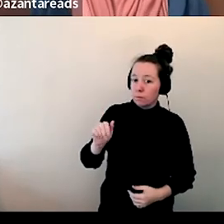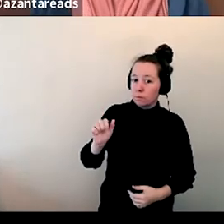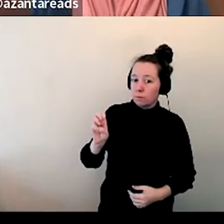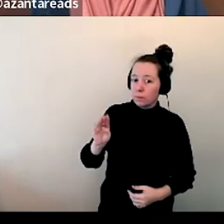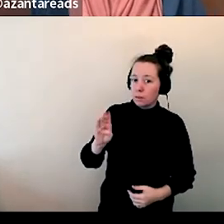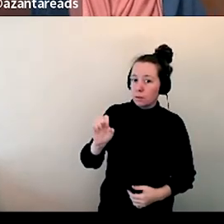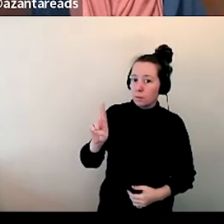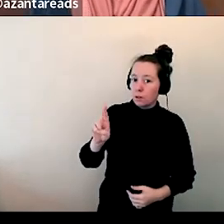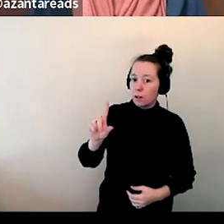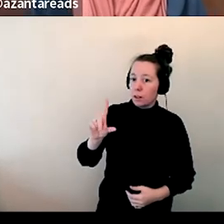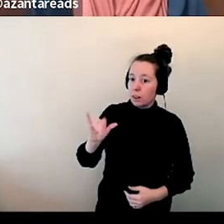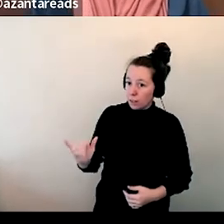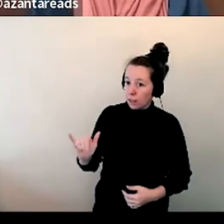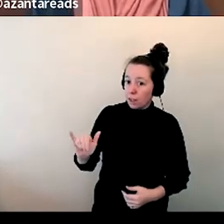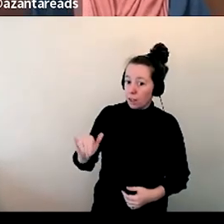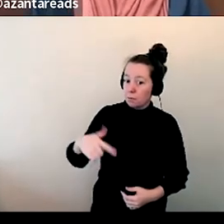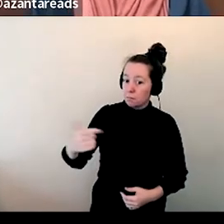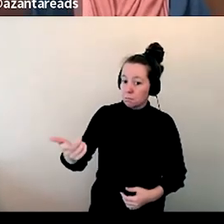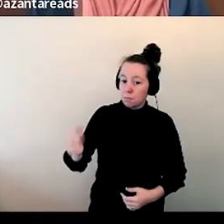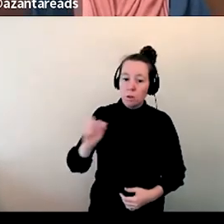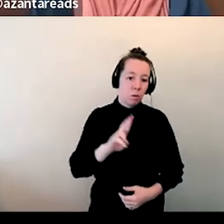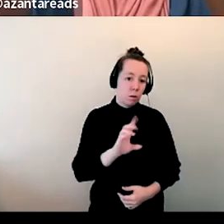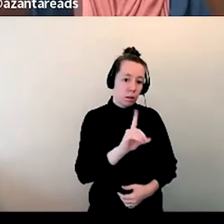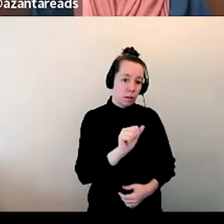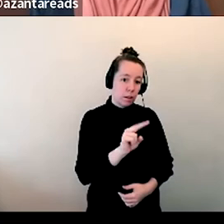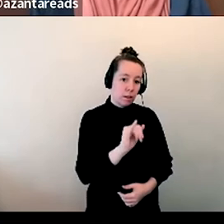have things you want to share that are different from?